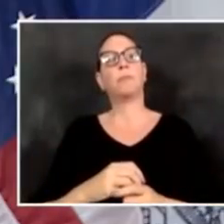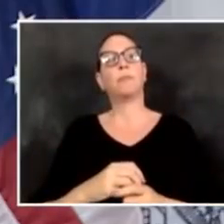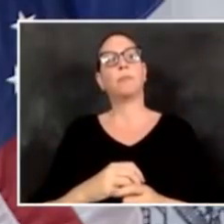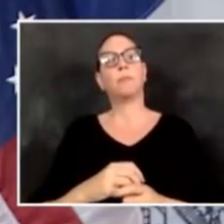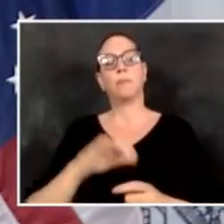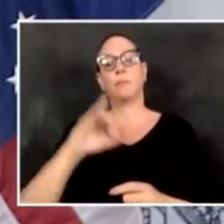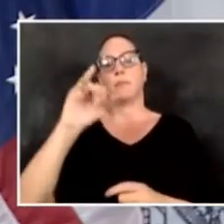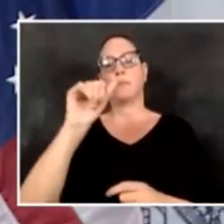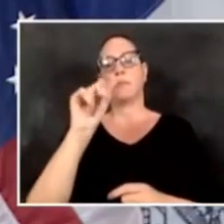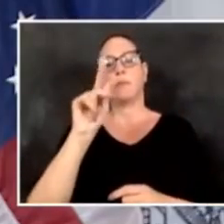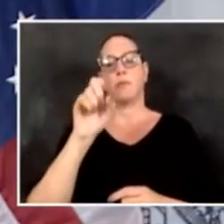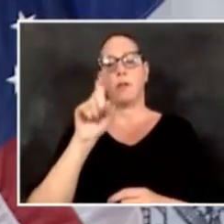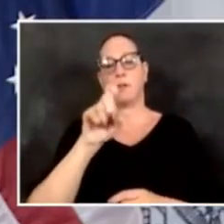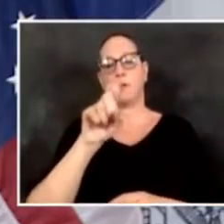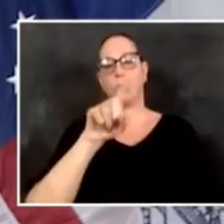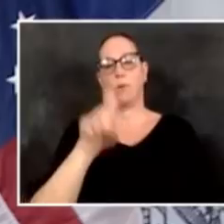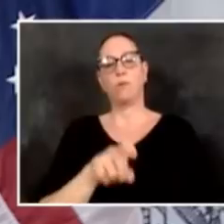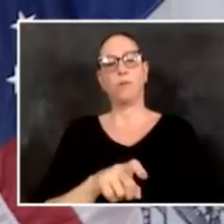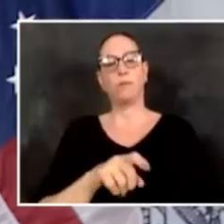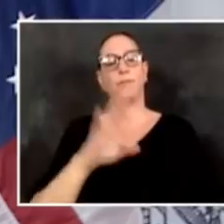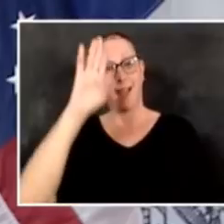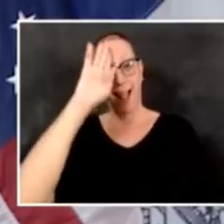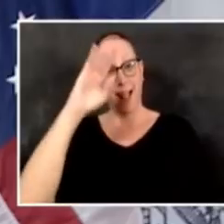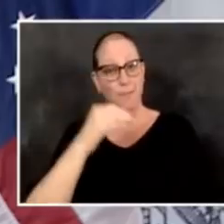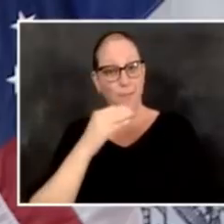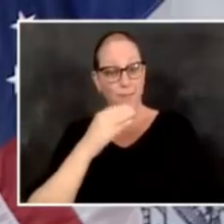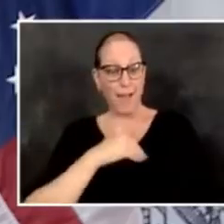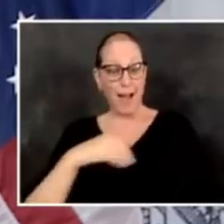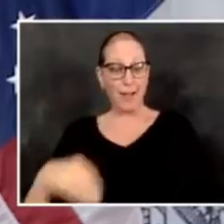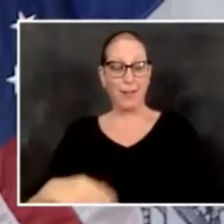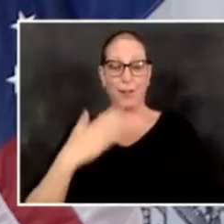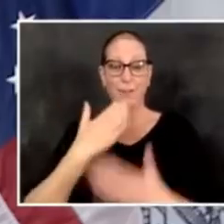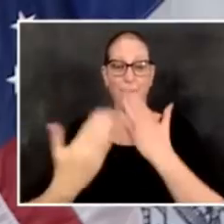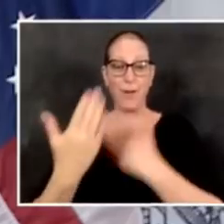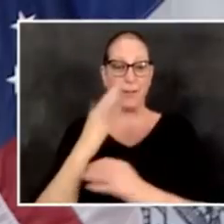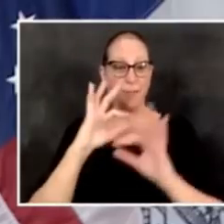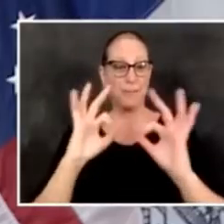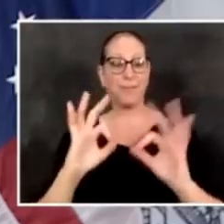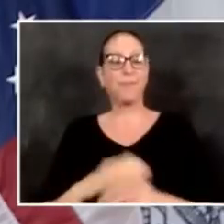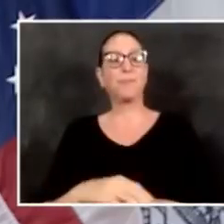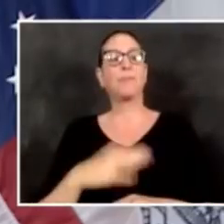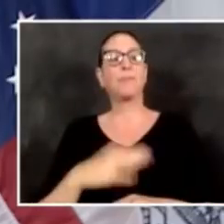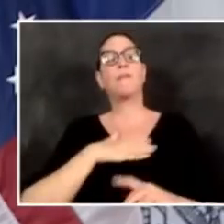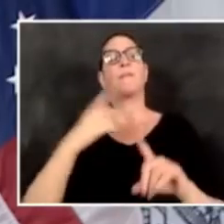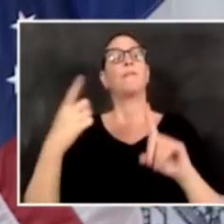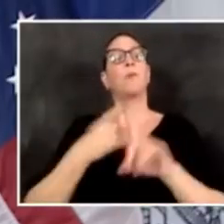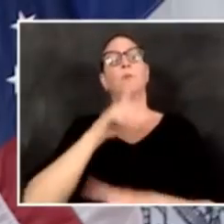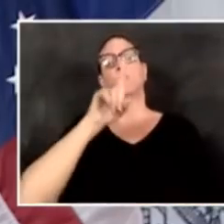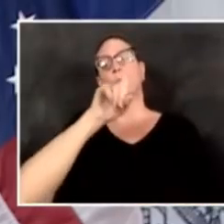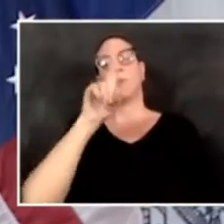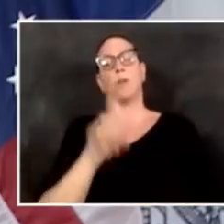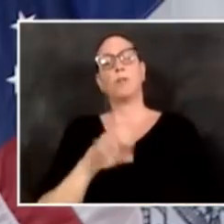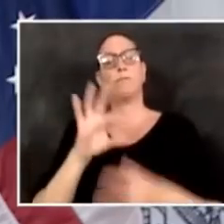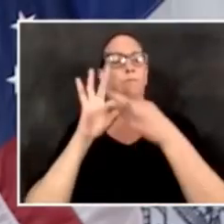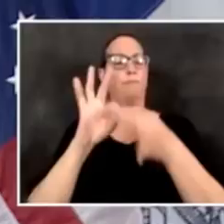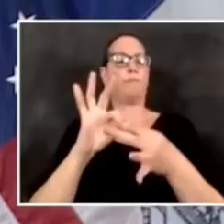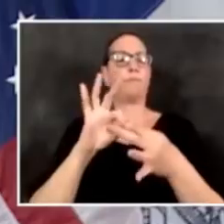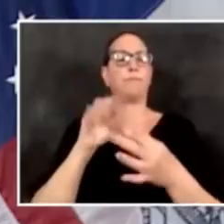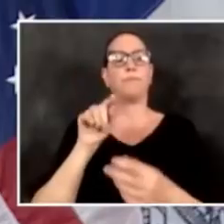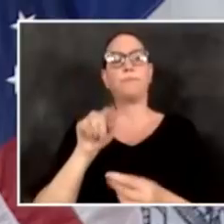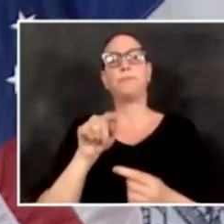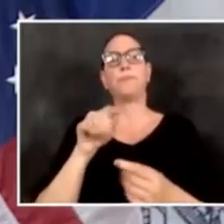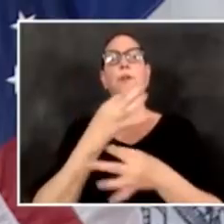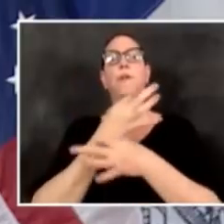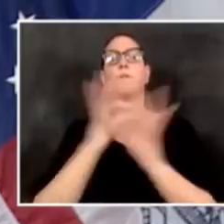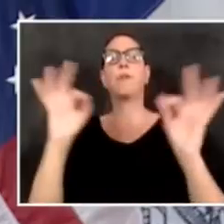Hi there. Good morning. My first question is about the city's distribution of free masks. I think the